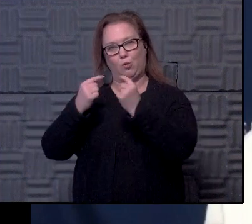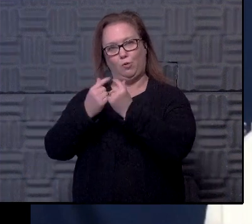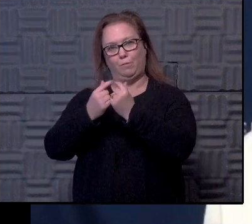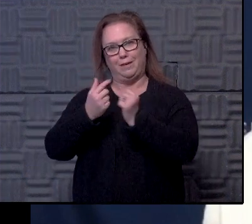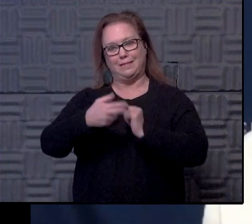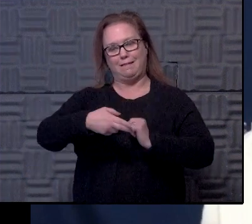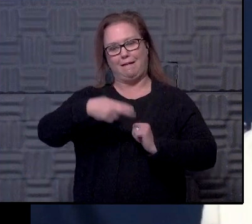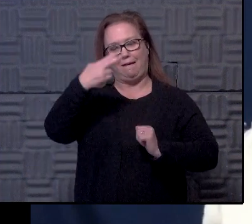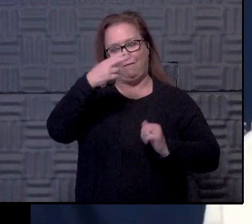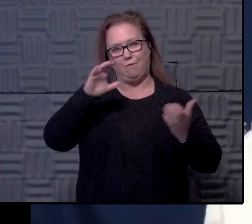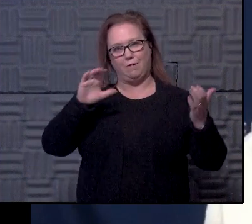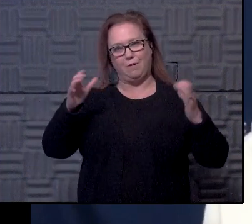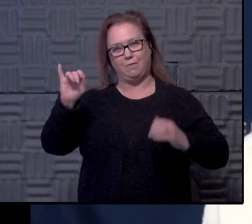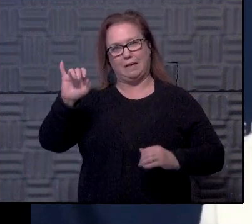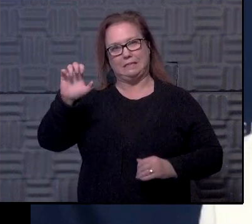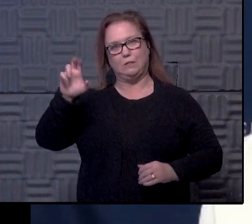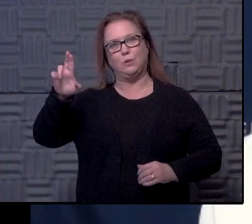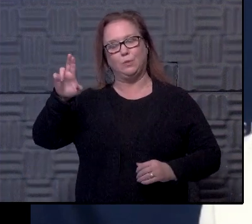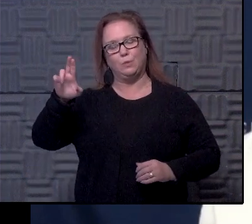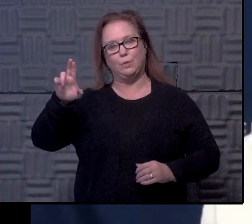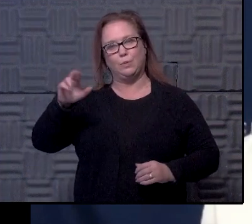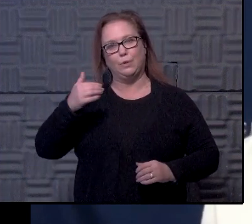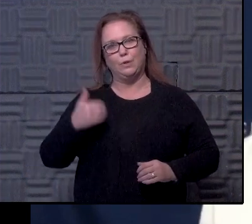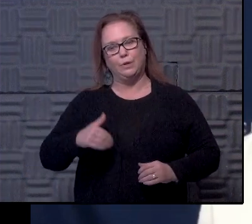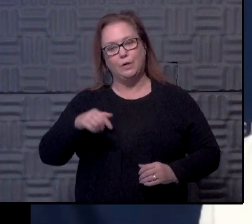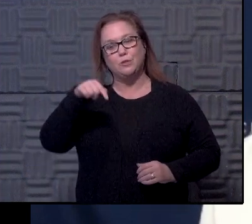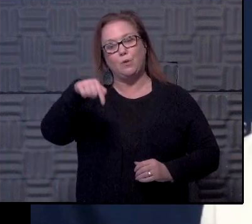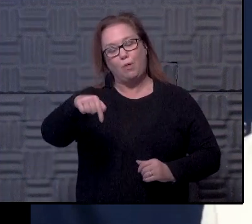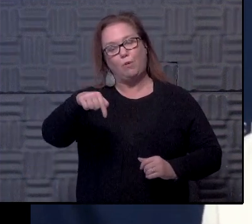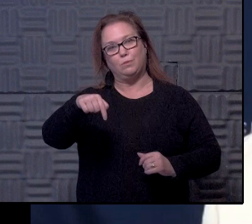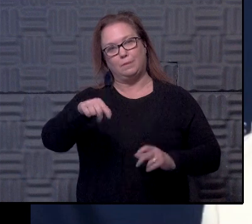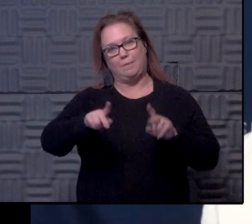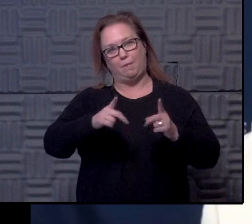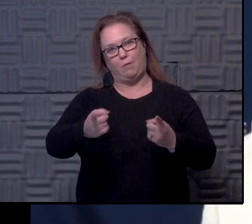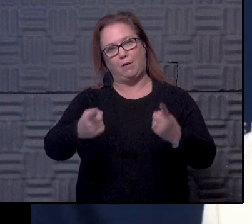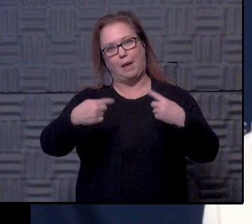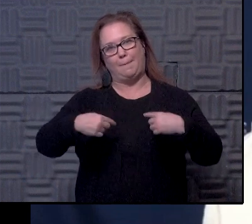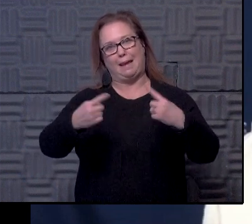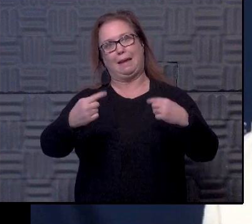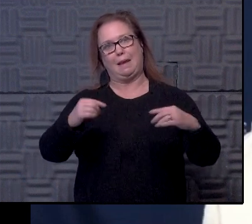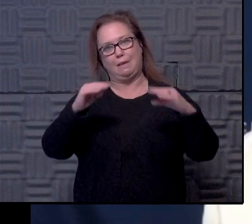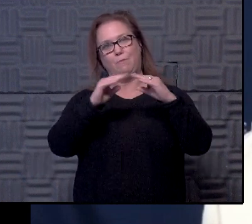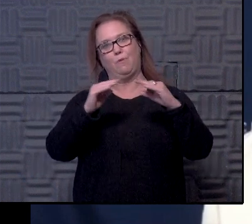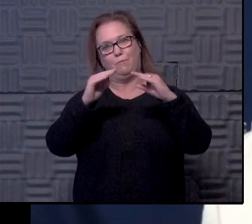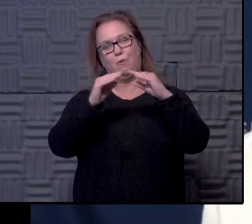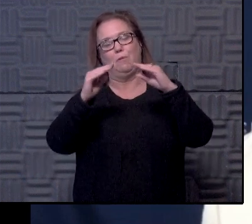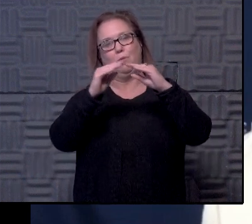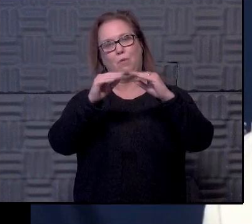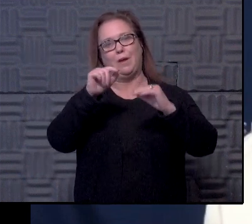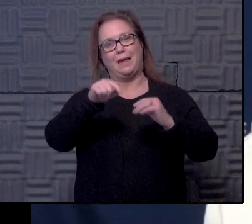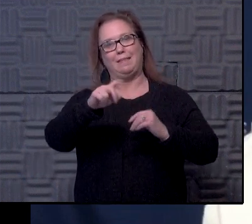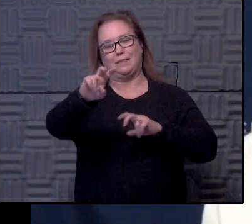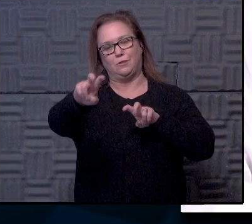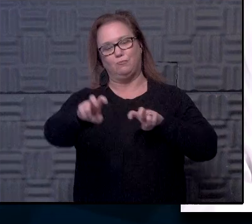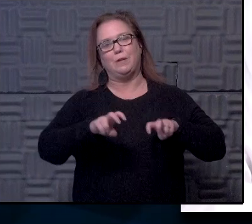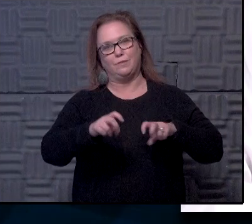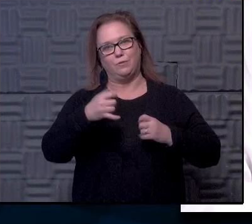So as those people are becoming more frequent, those are a larger portion of the transfers in.